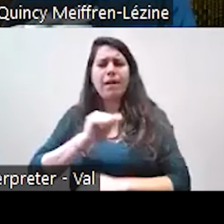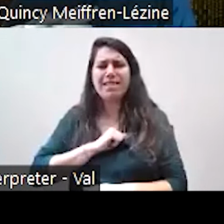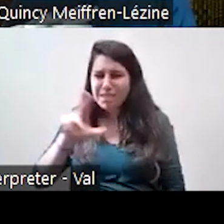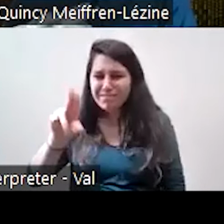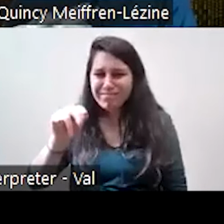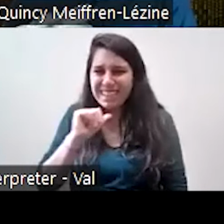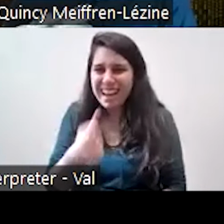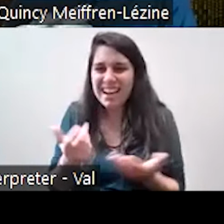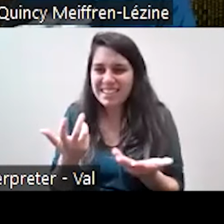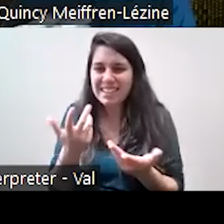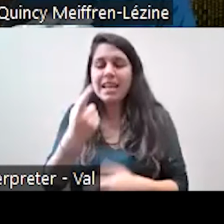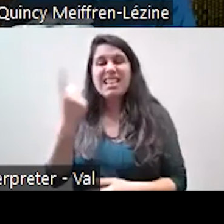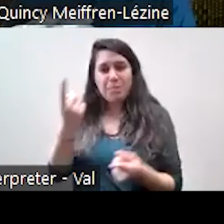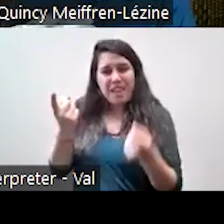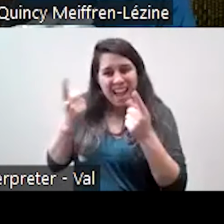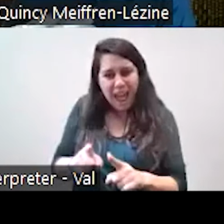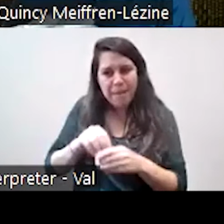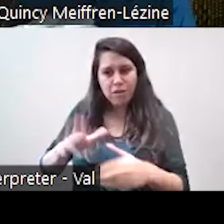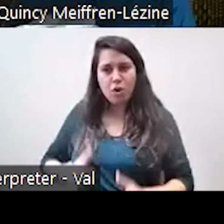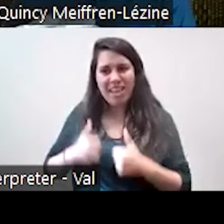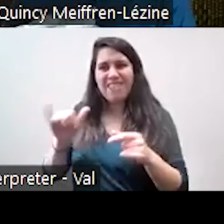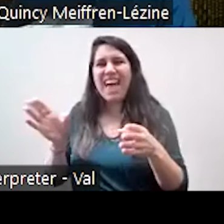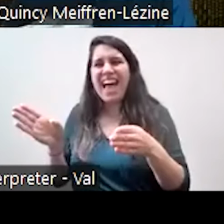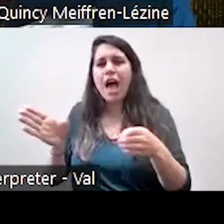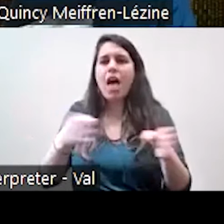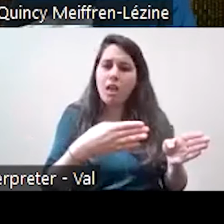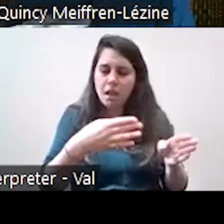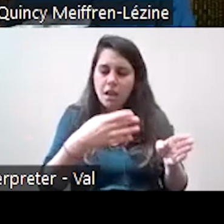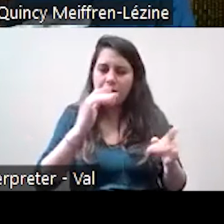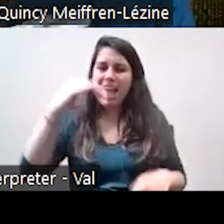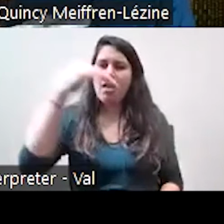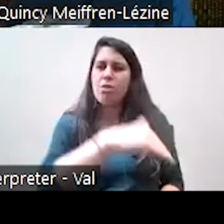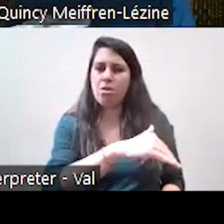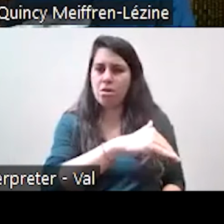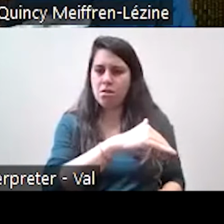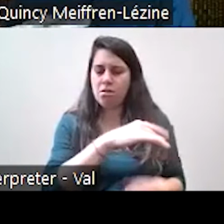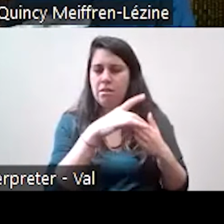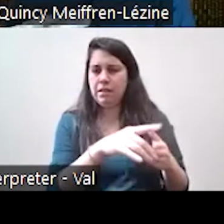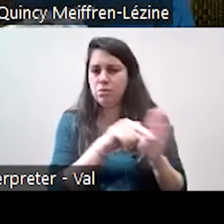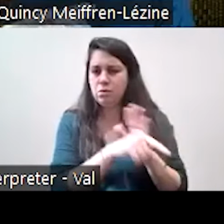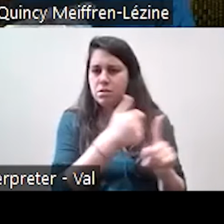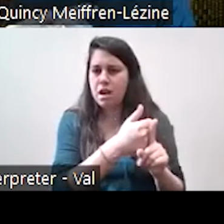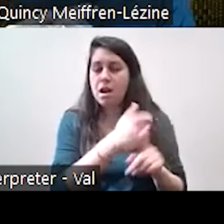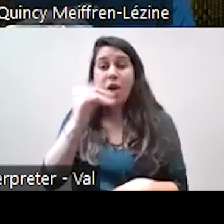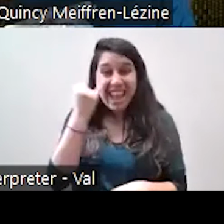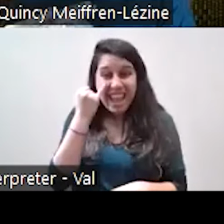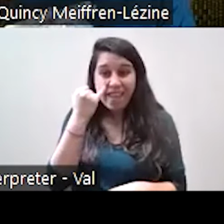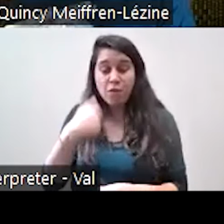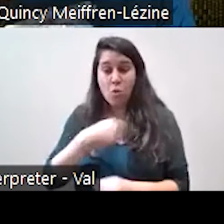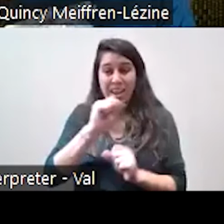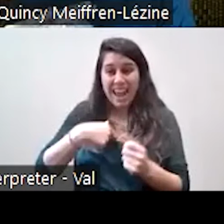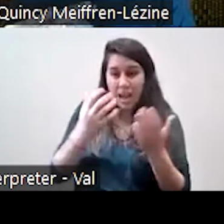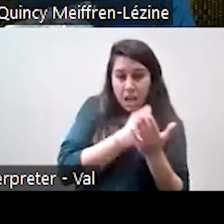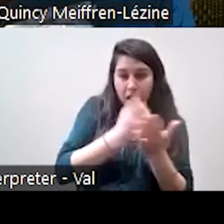has shifted that person towards a suicide trajectory. And if it was possible to have all the right interventions in